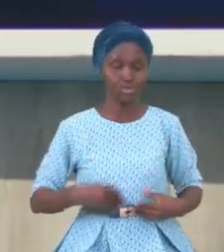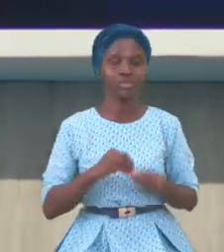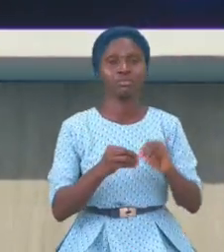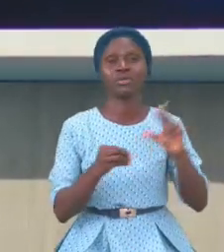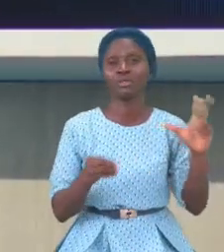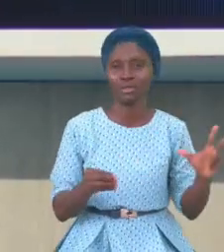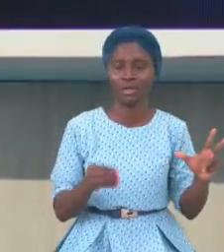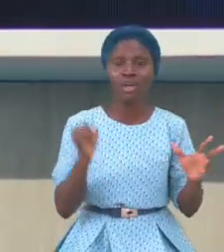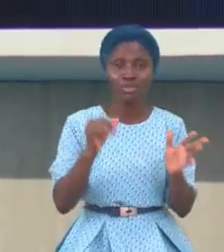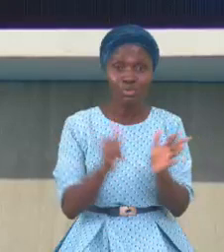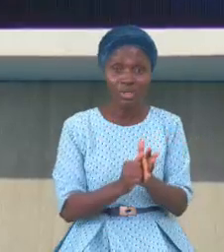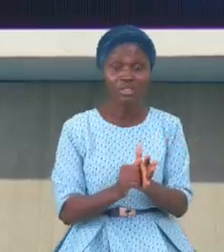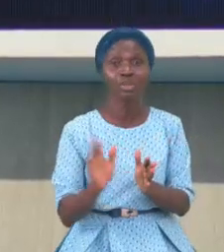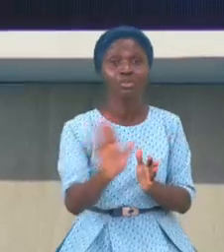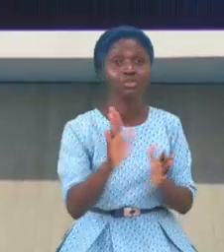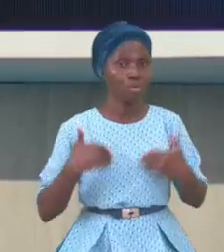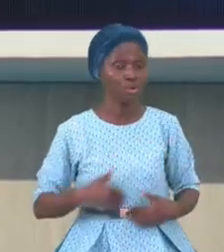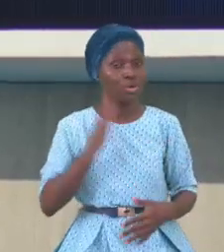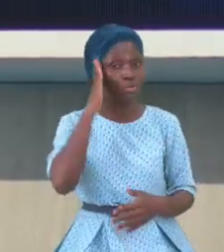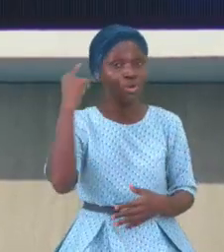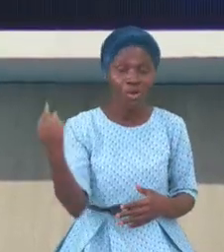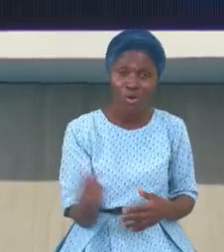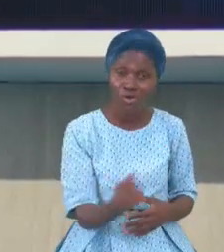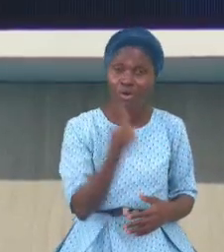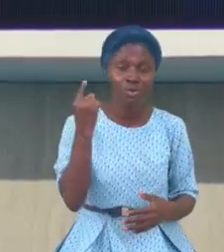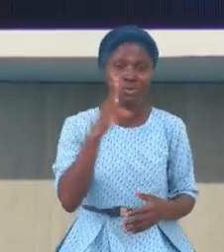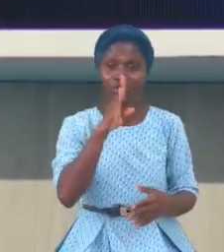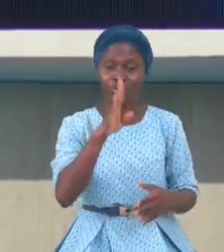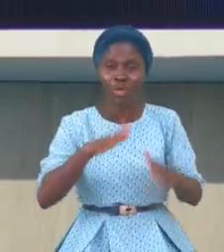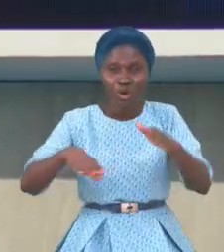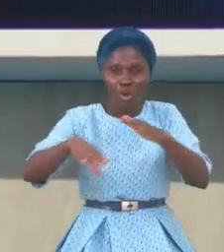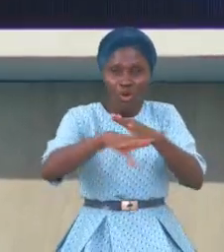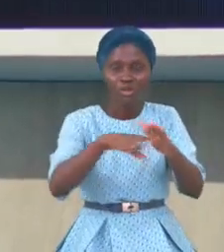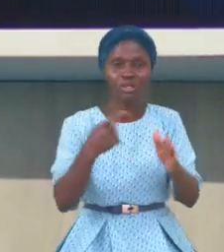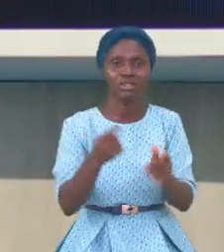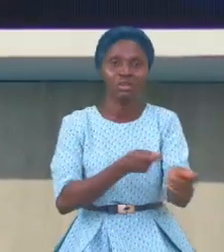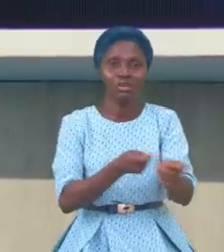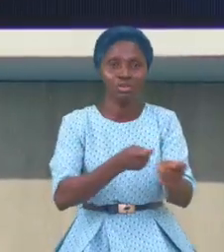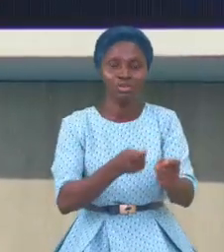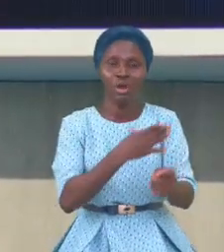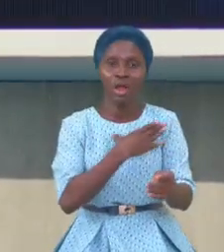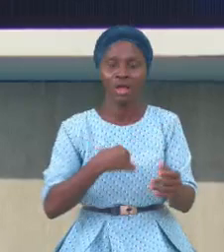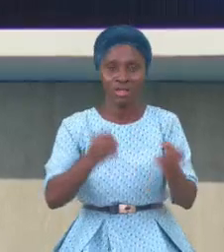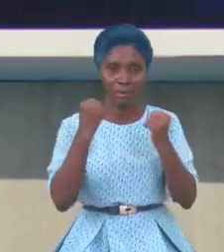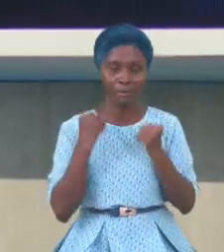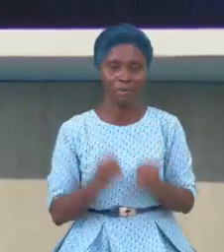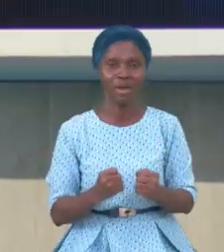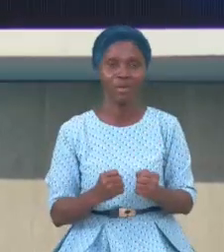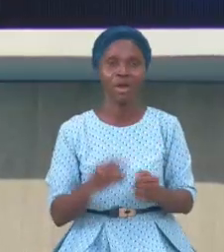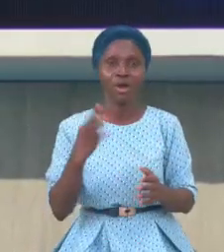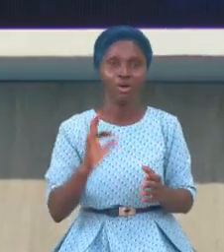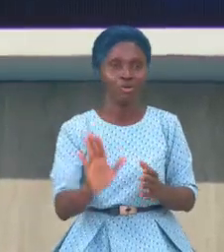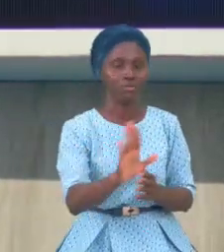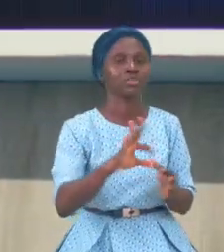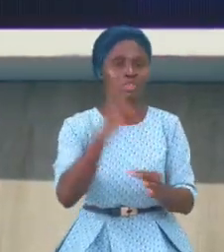body will always be under the control and the power of your spirit. I